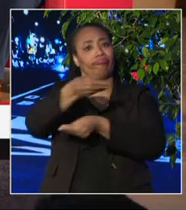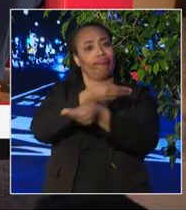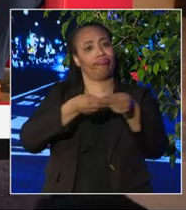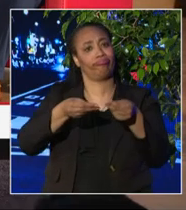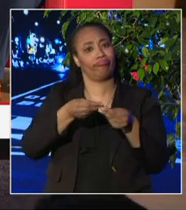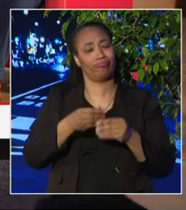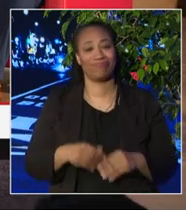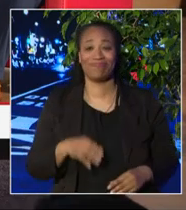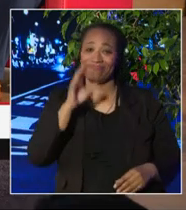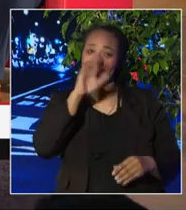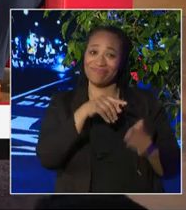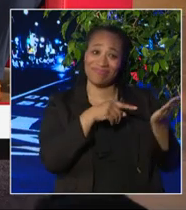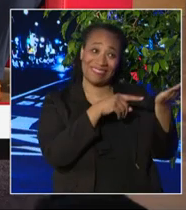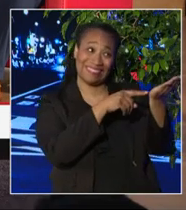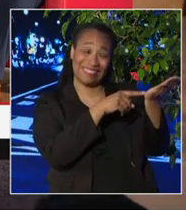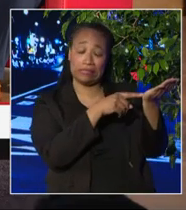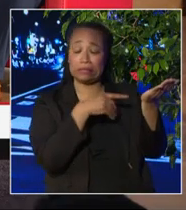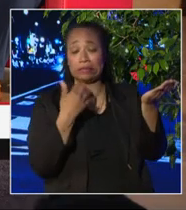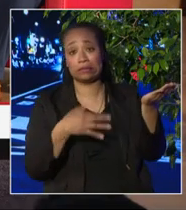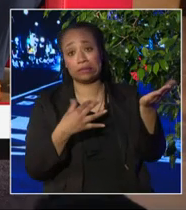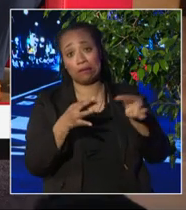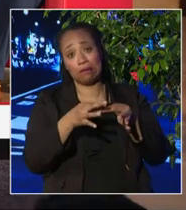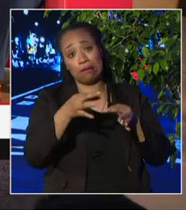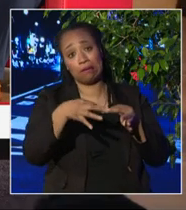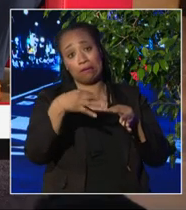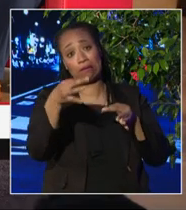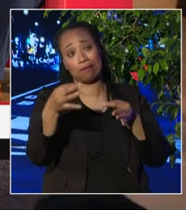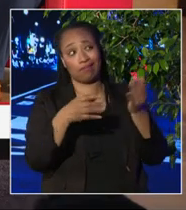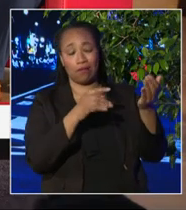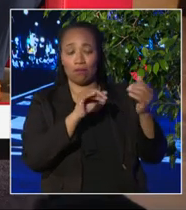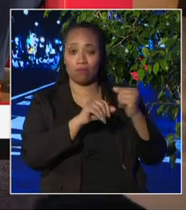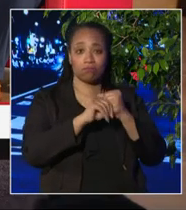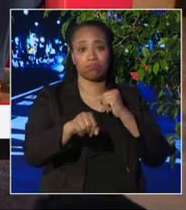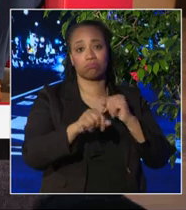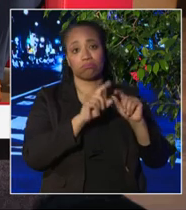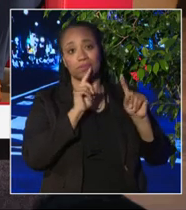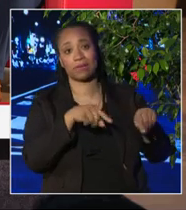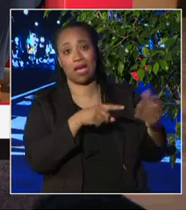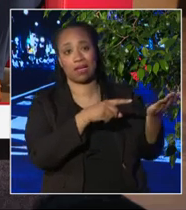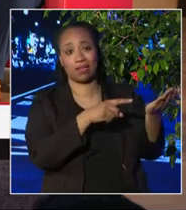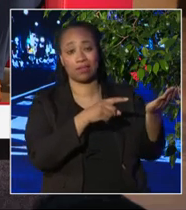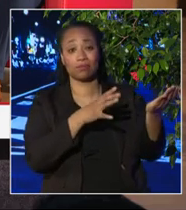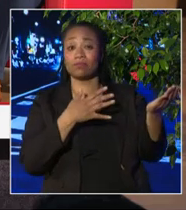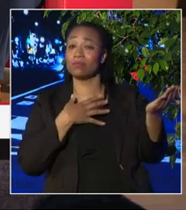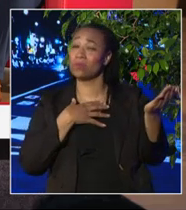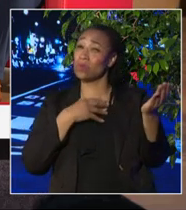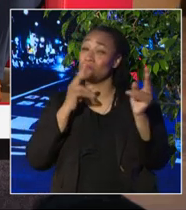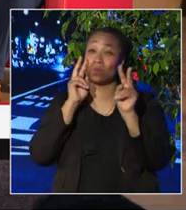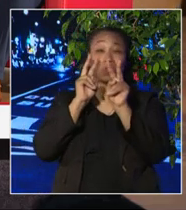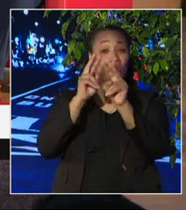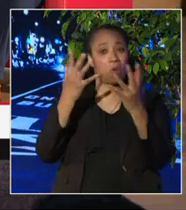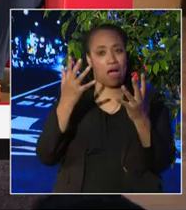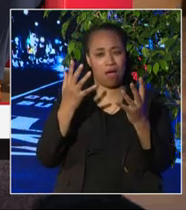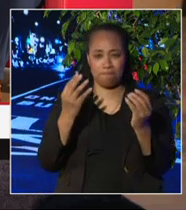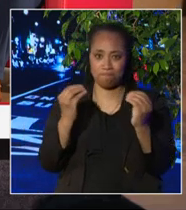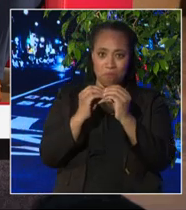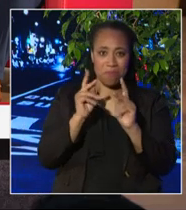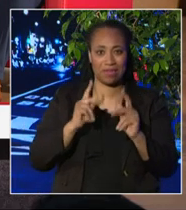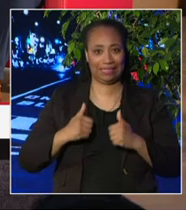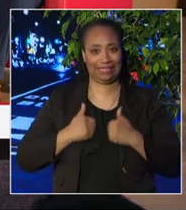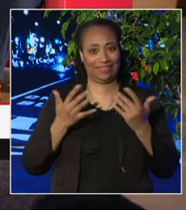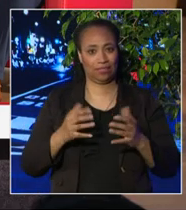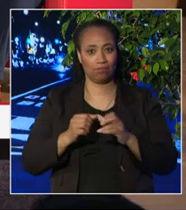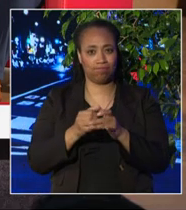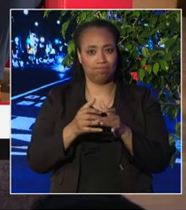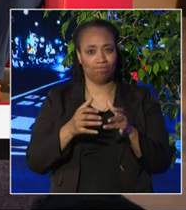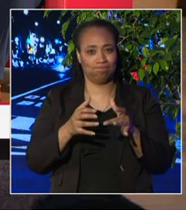I see more people living in the downtown, a more vibrant downtown. I see our vision with the federal government